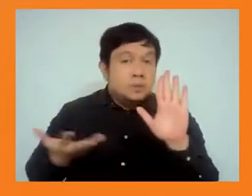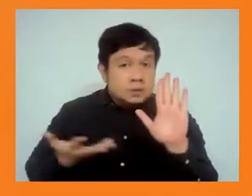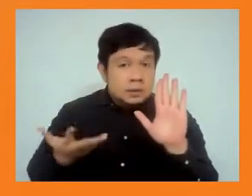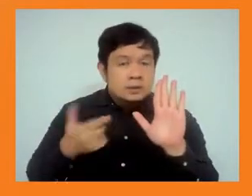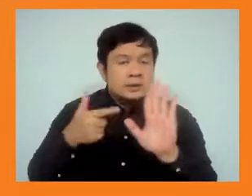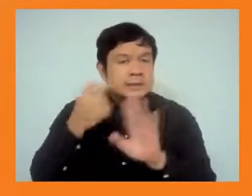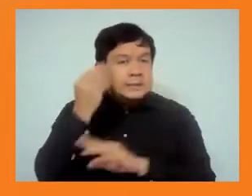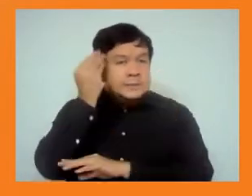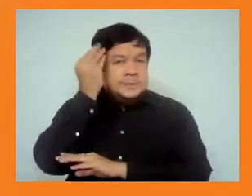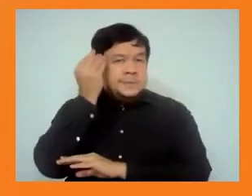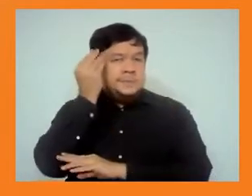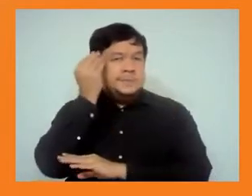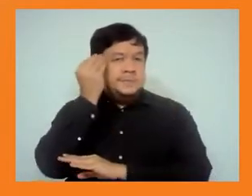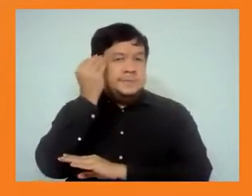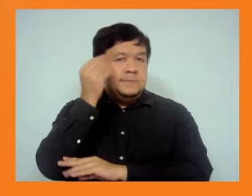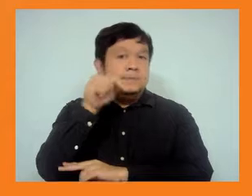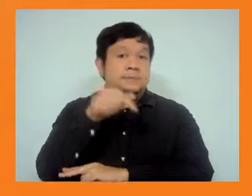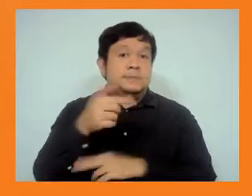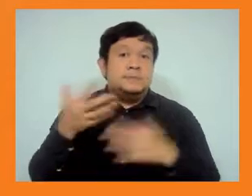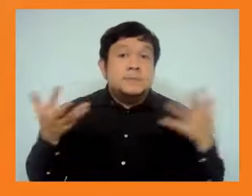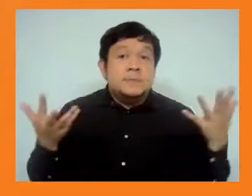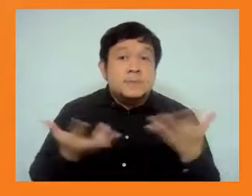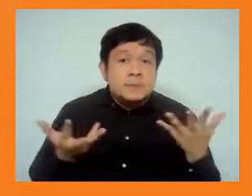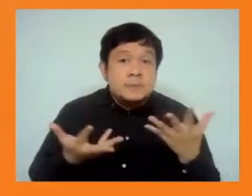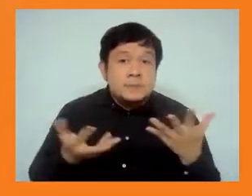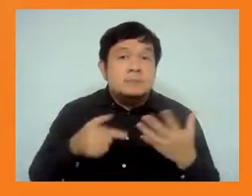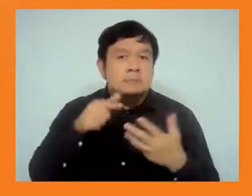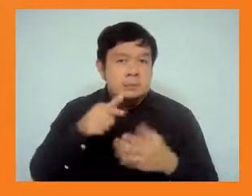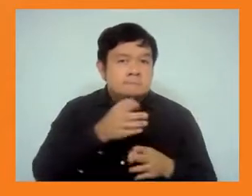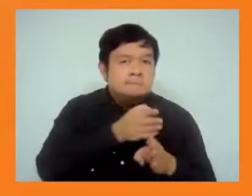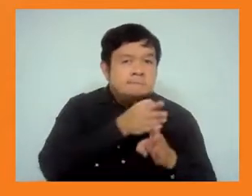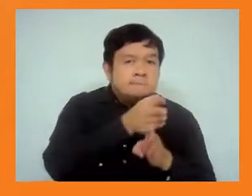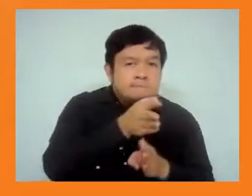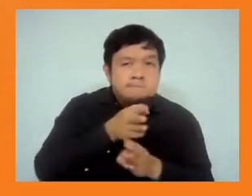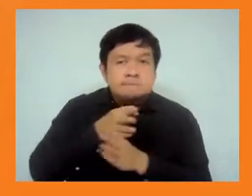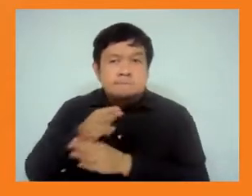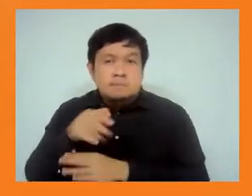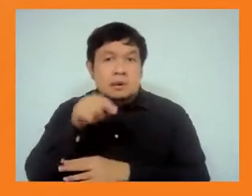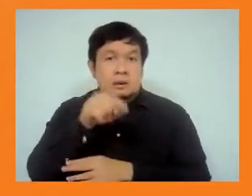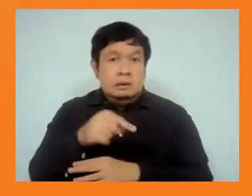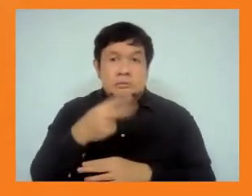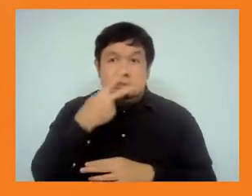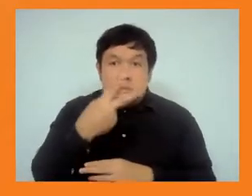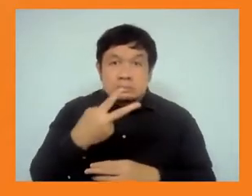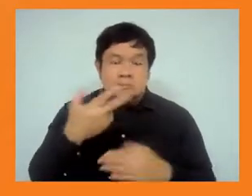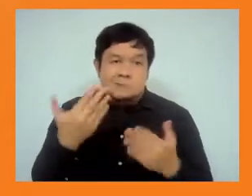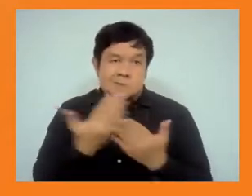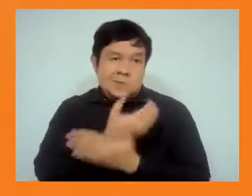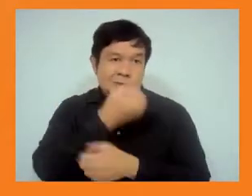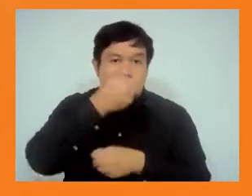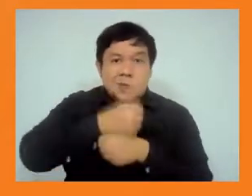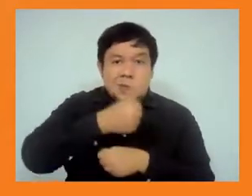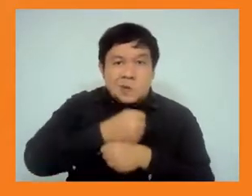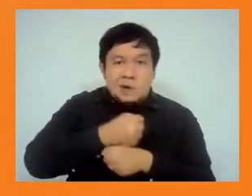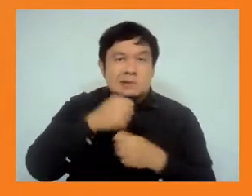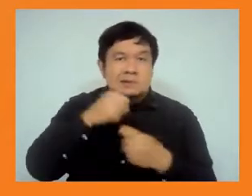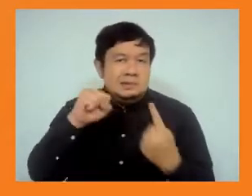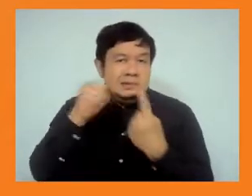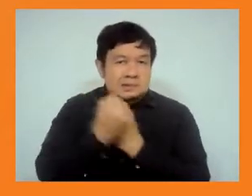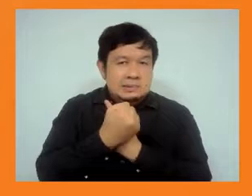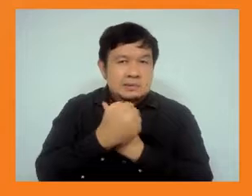really appreciate all of the examples that everyone's gone through. And there's a lot of details. I think we won't be able to necessarily